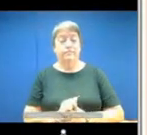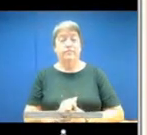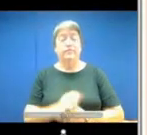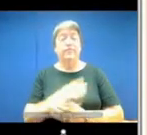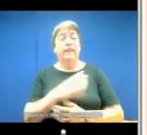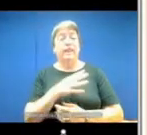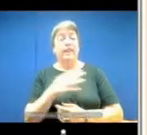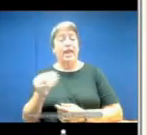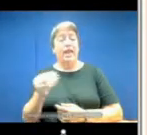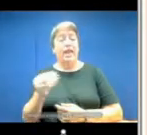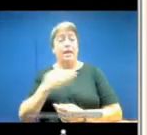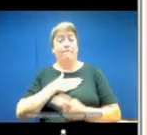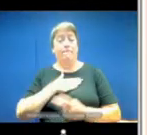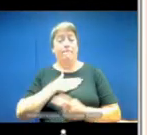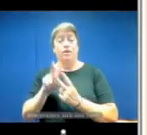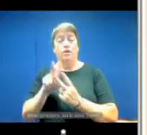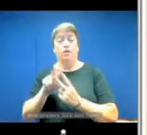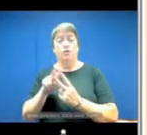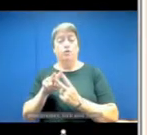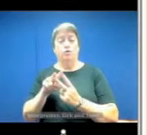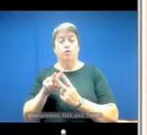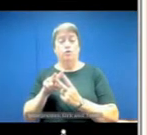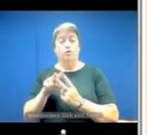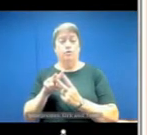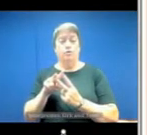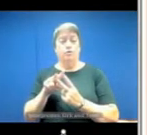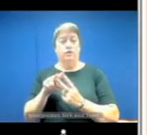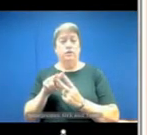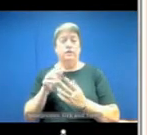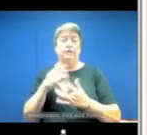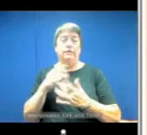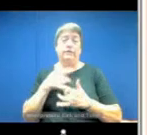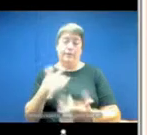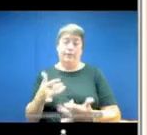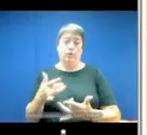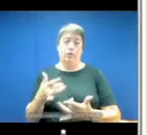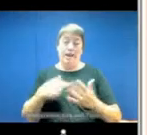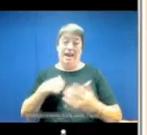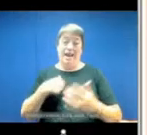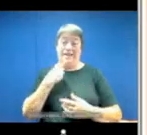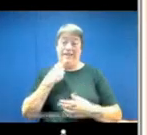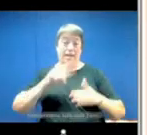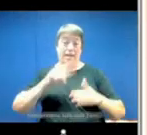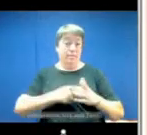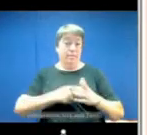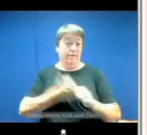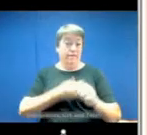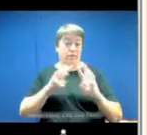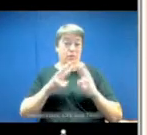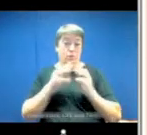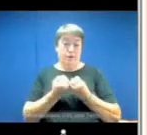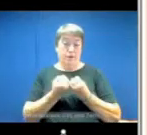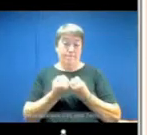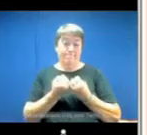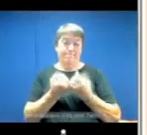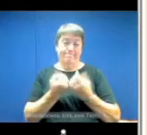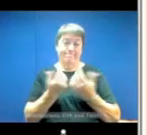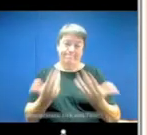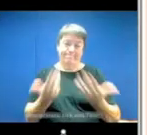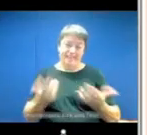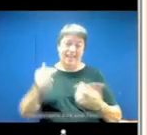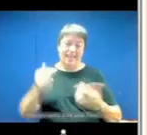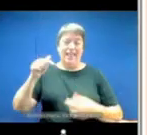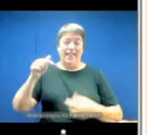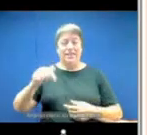And my two typical disclaimers at the beginning are this presentation